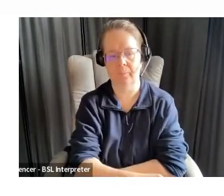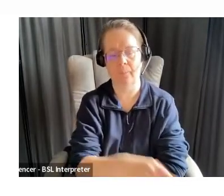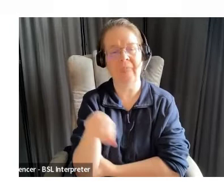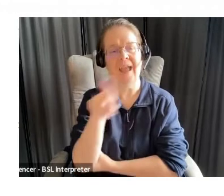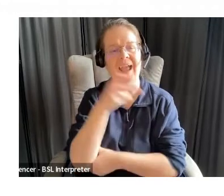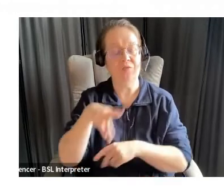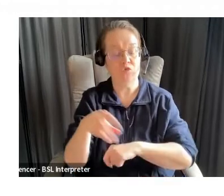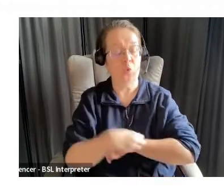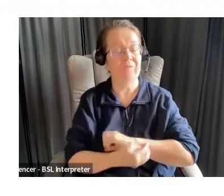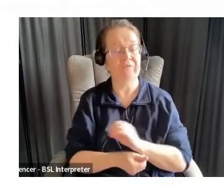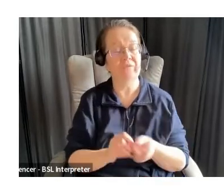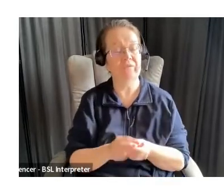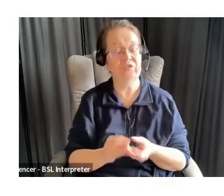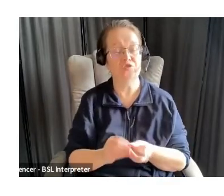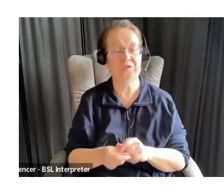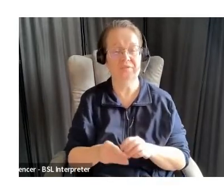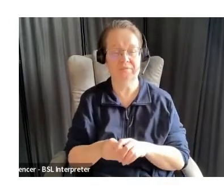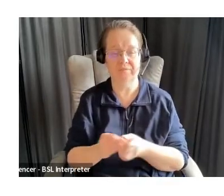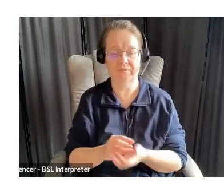fidget,